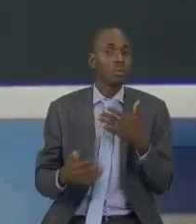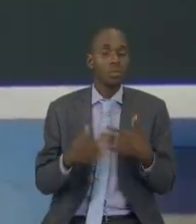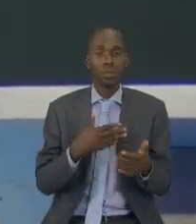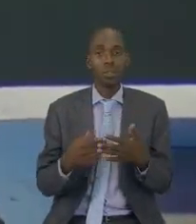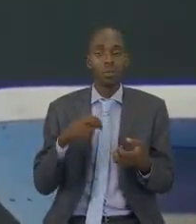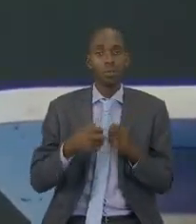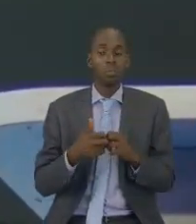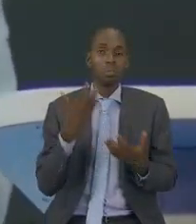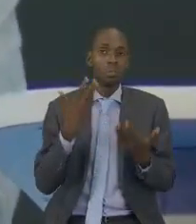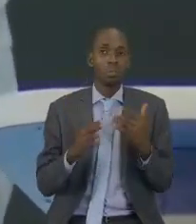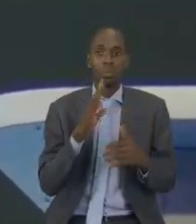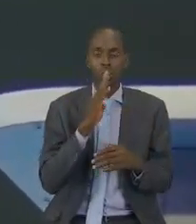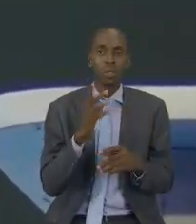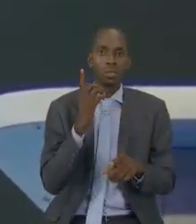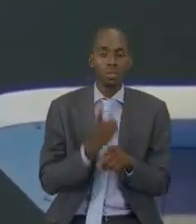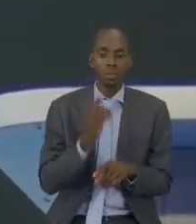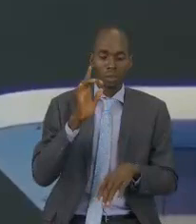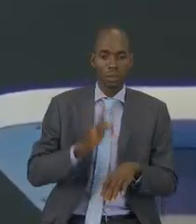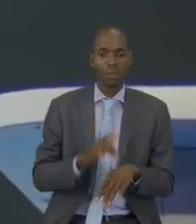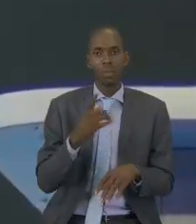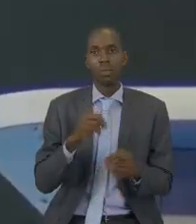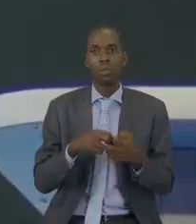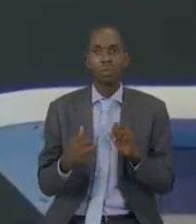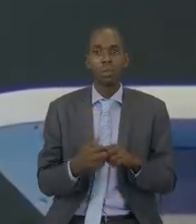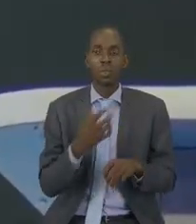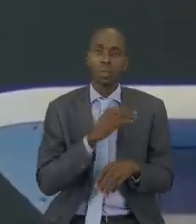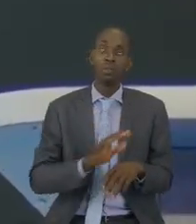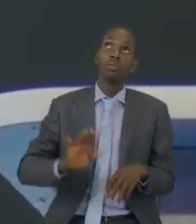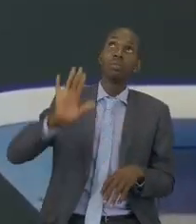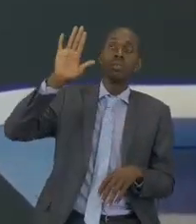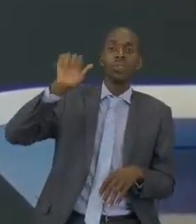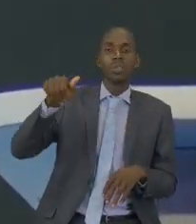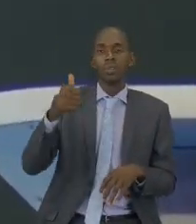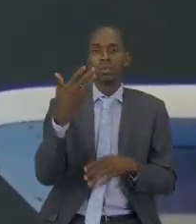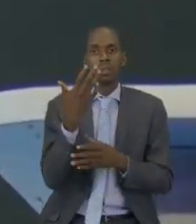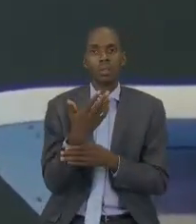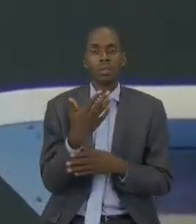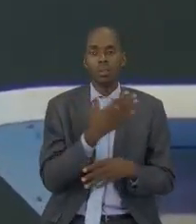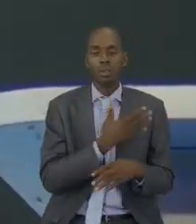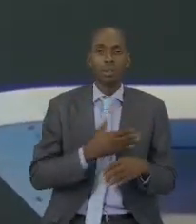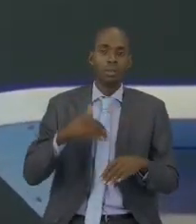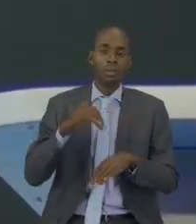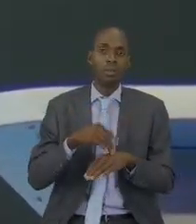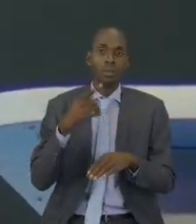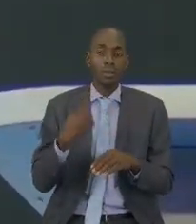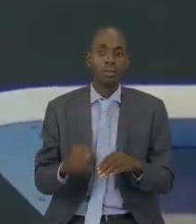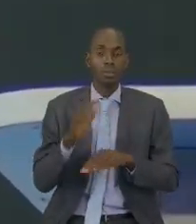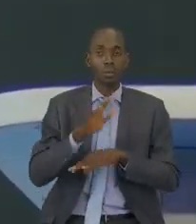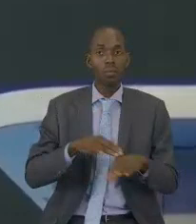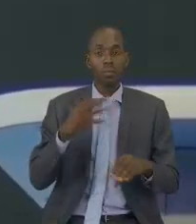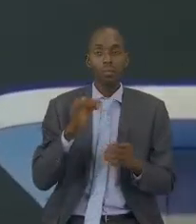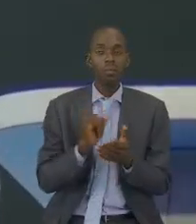may be, just lay your hand there and raise up the other hand at the mention of the name